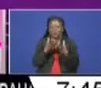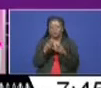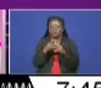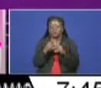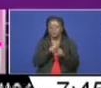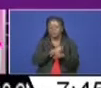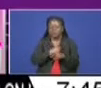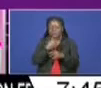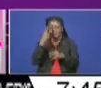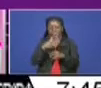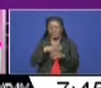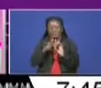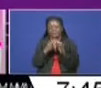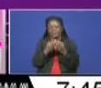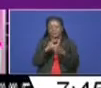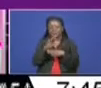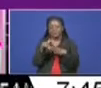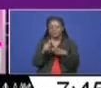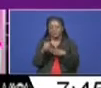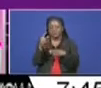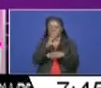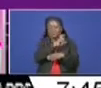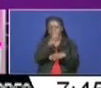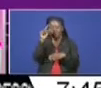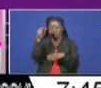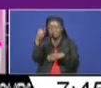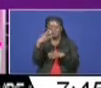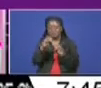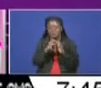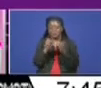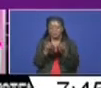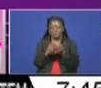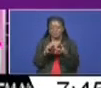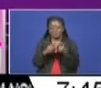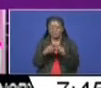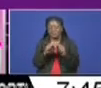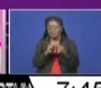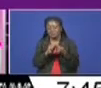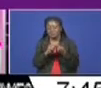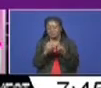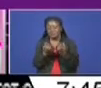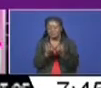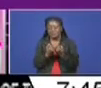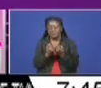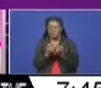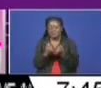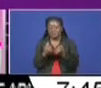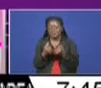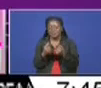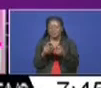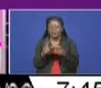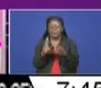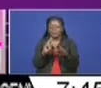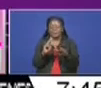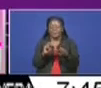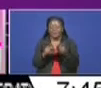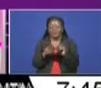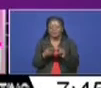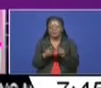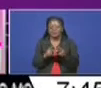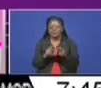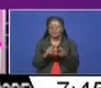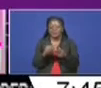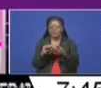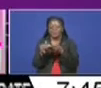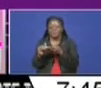family, the entire Suns organization, my teammates, partners, our fans, and the Phoenix community. This was an unintentional mistake, and unfortunately, I